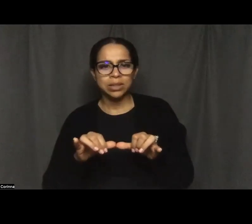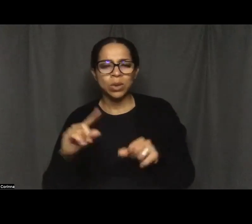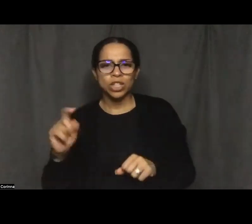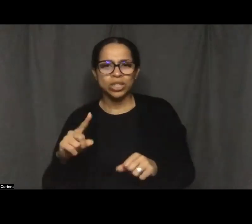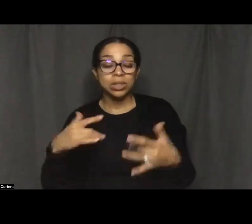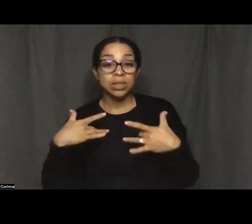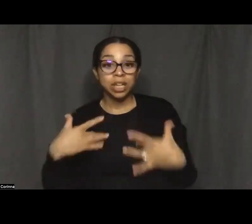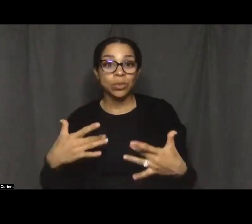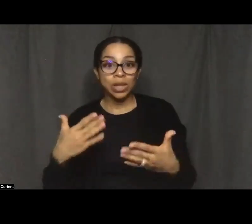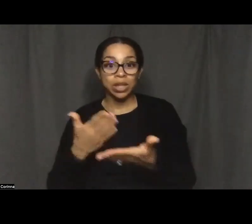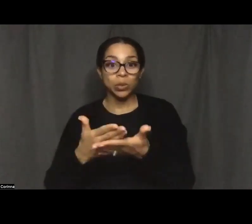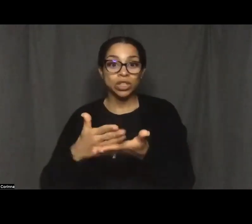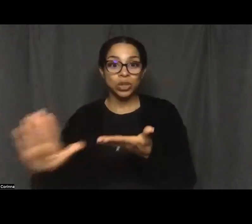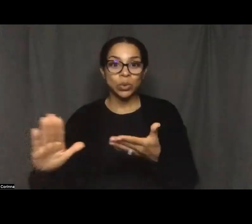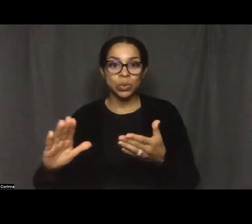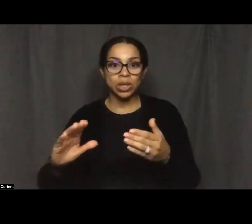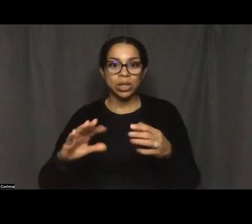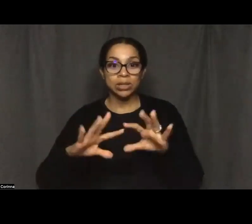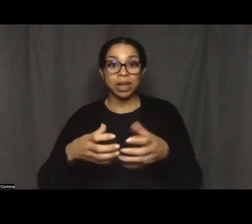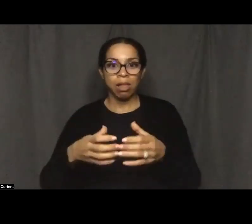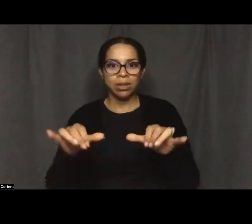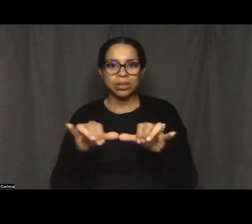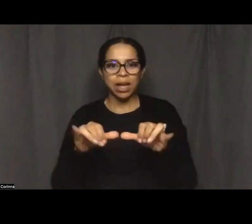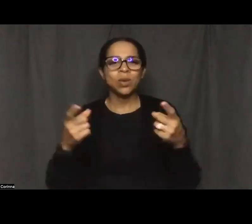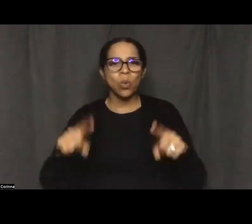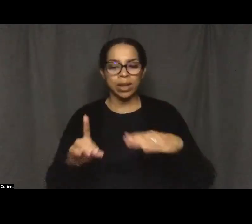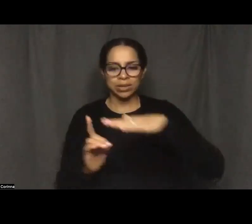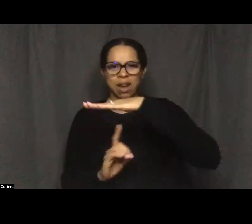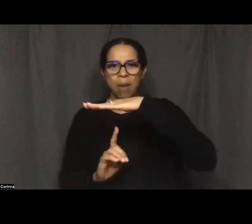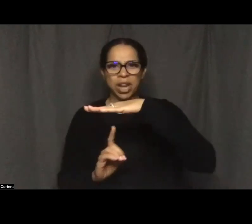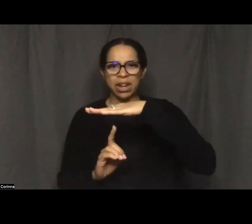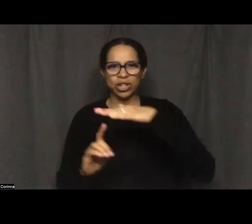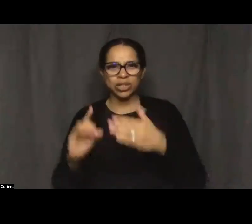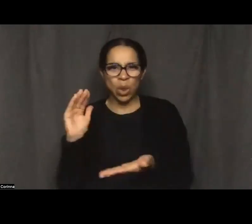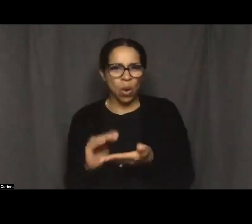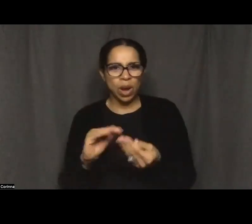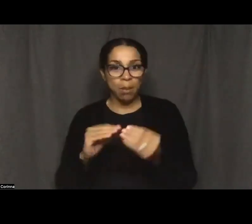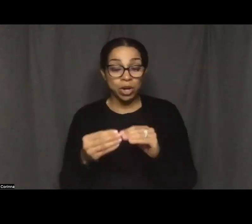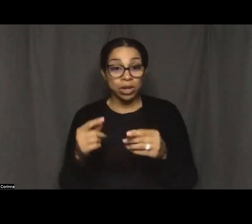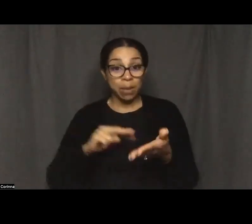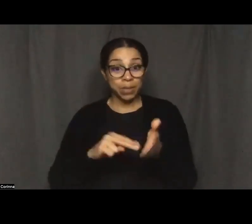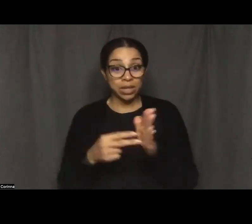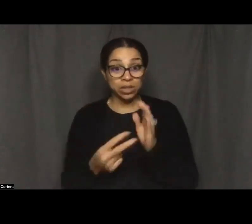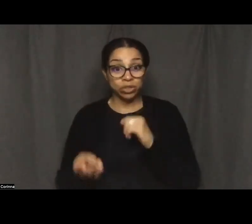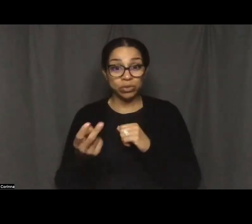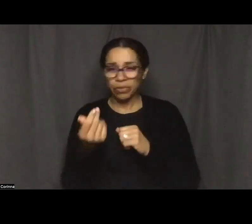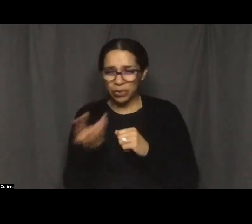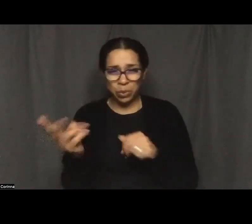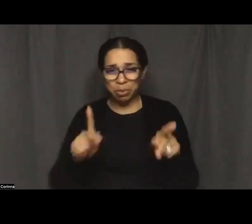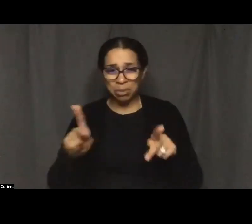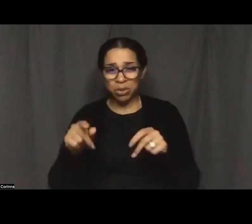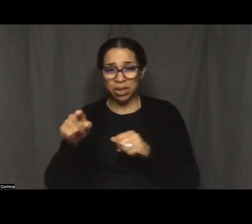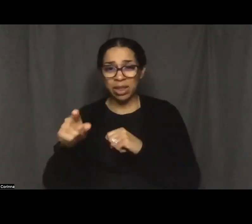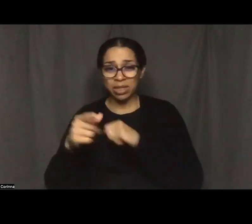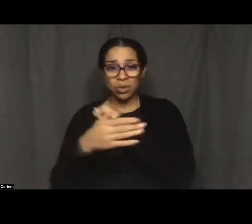cell size when the denominator is too small. Does that mean too few people in those counties answered the question, or you were excluding because the